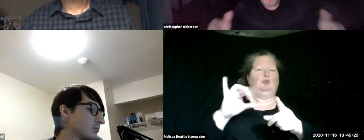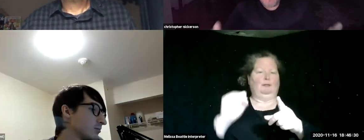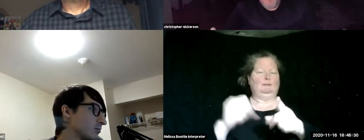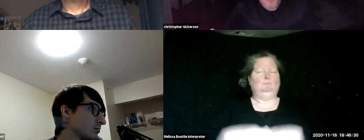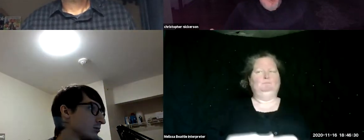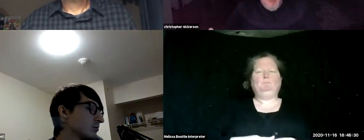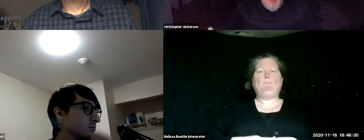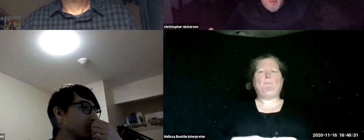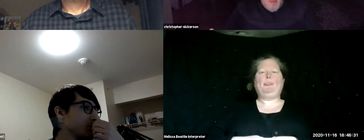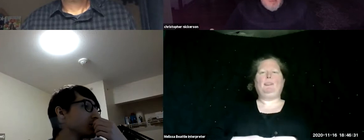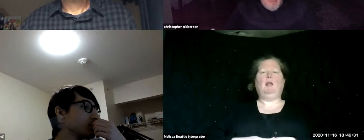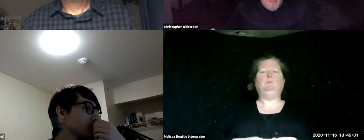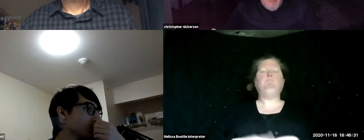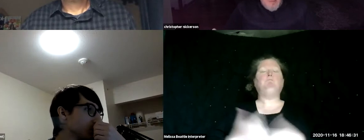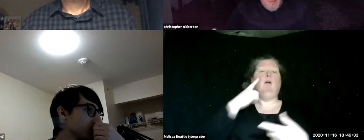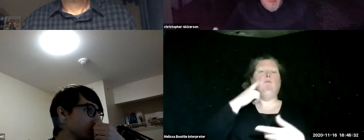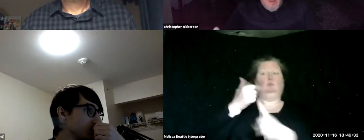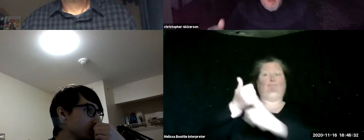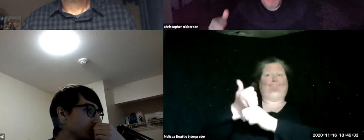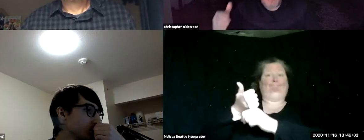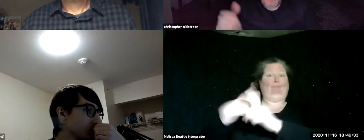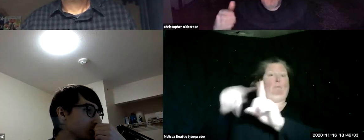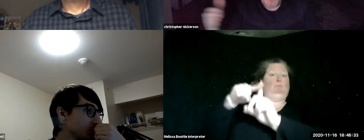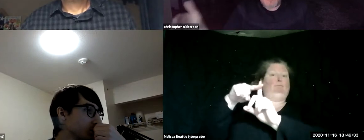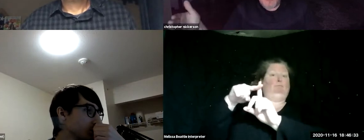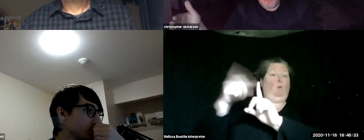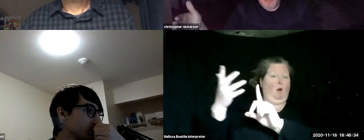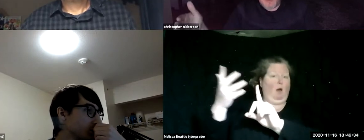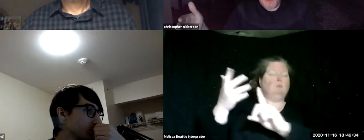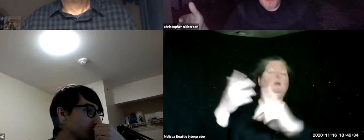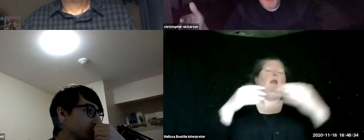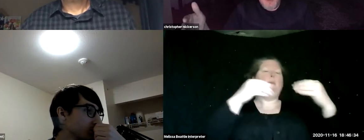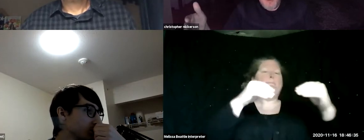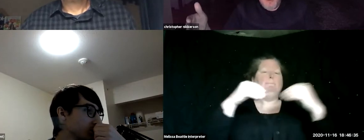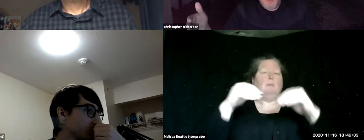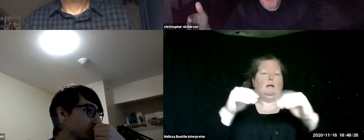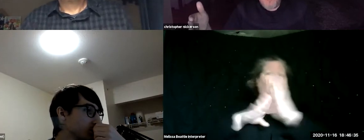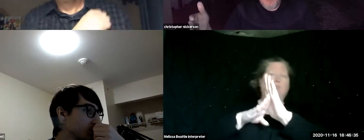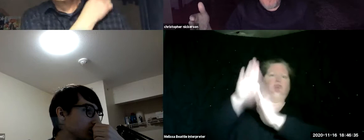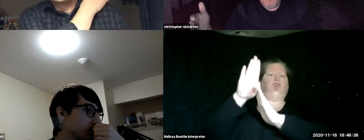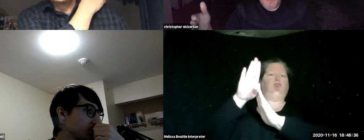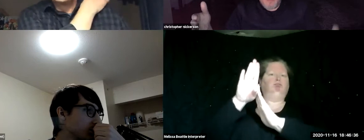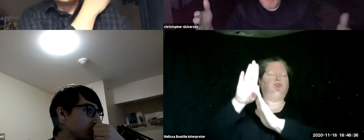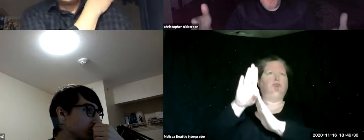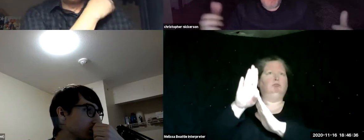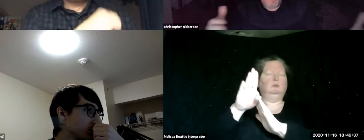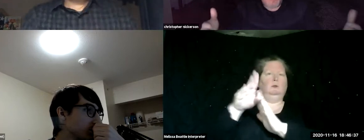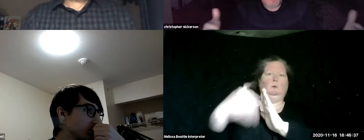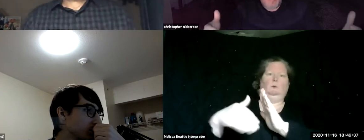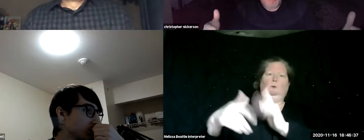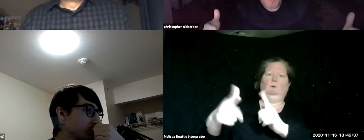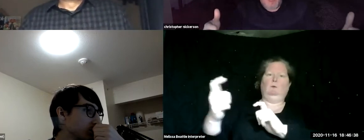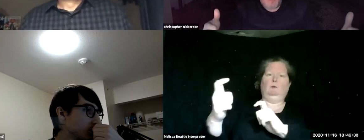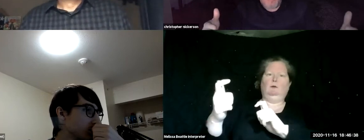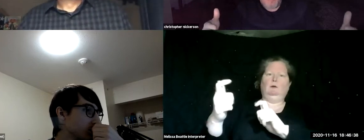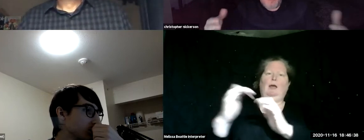market itself has had so much acceleration of like how companies are